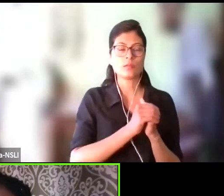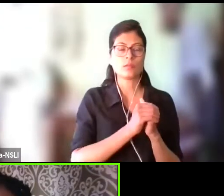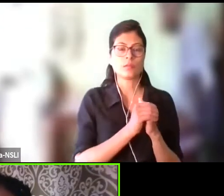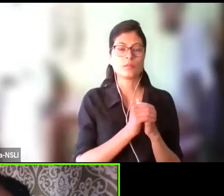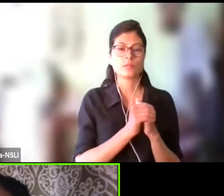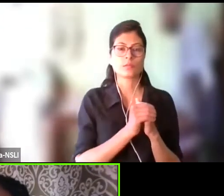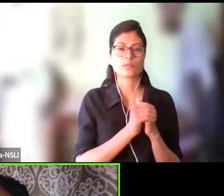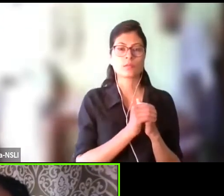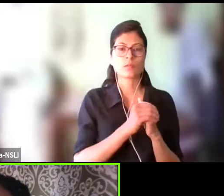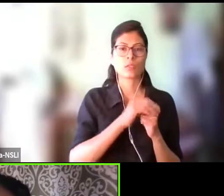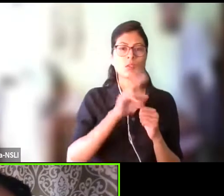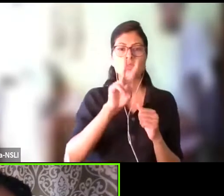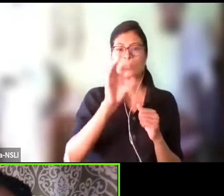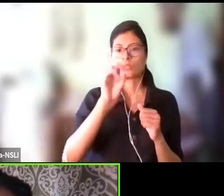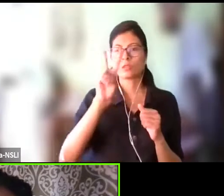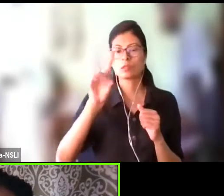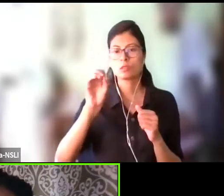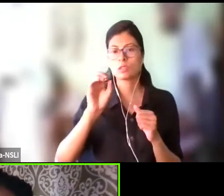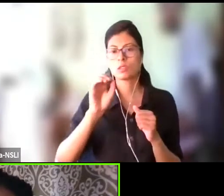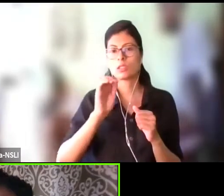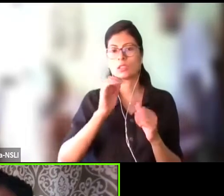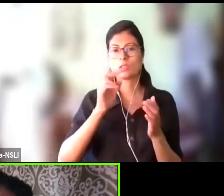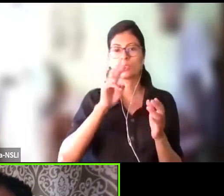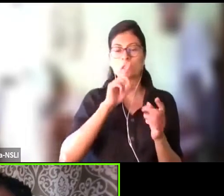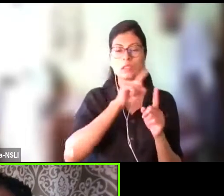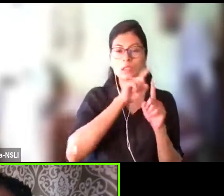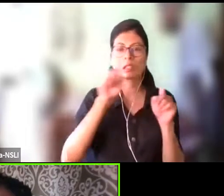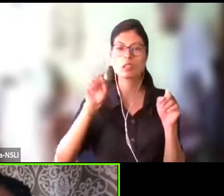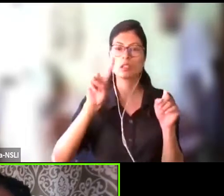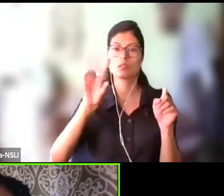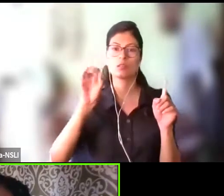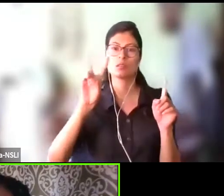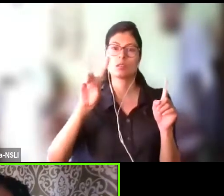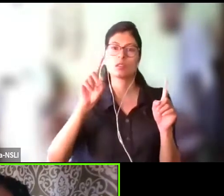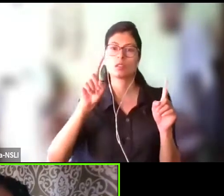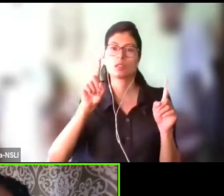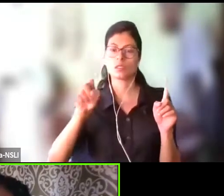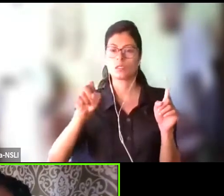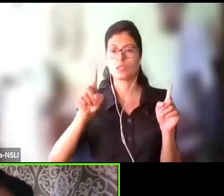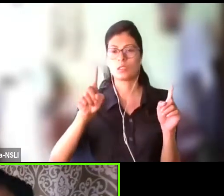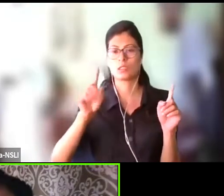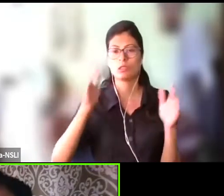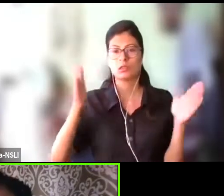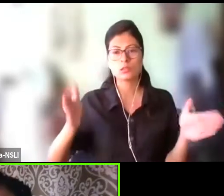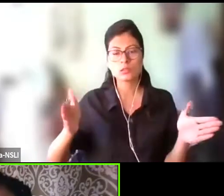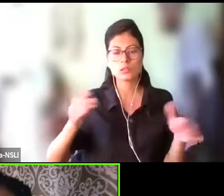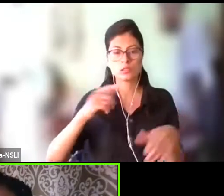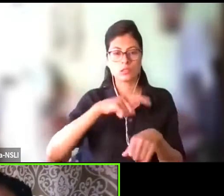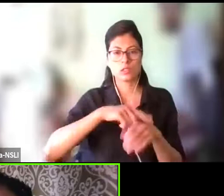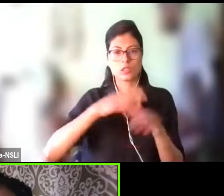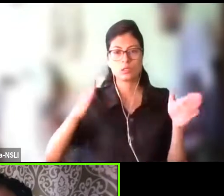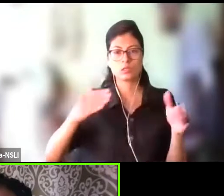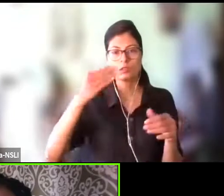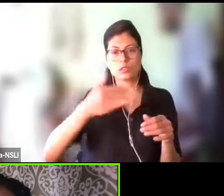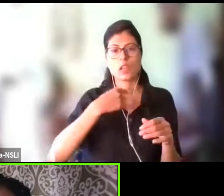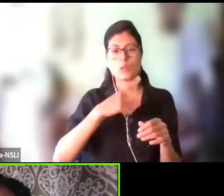challenges. It started with dengue fever and the COVID-19 virus,